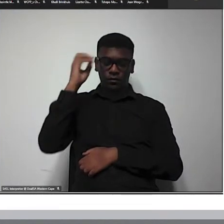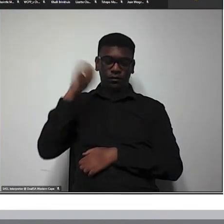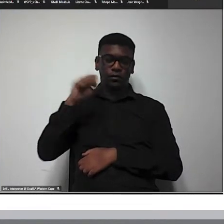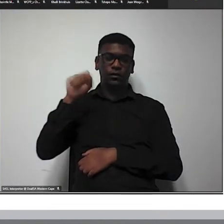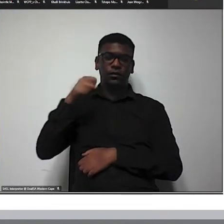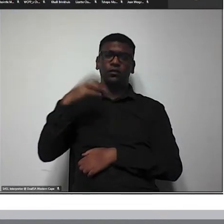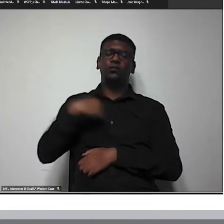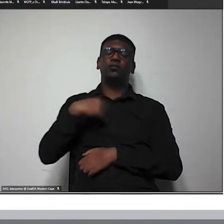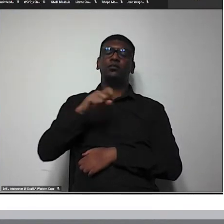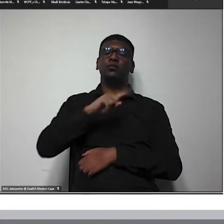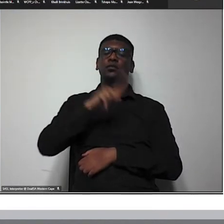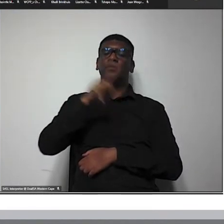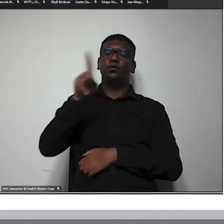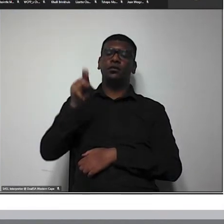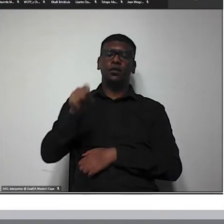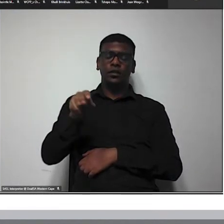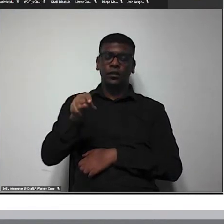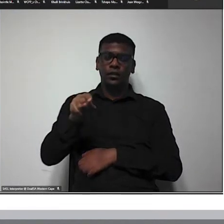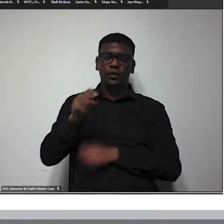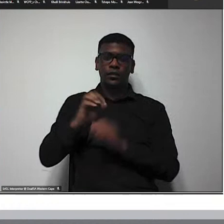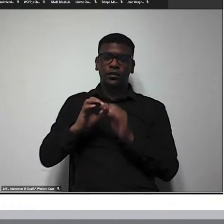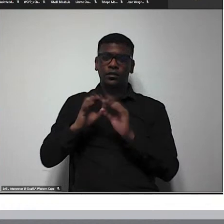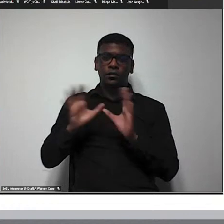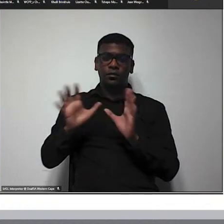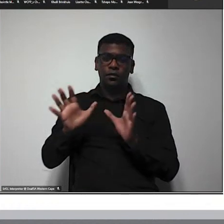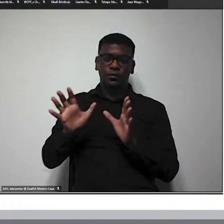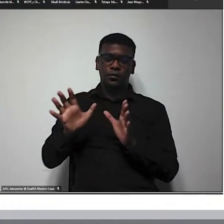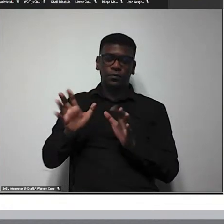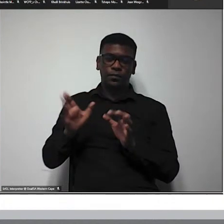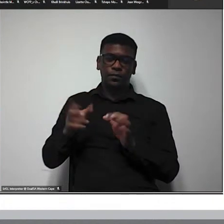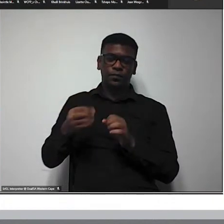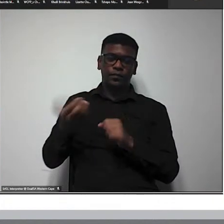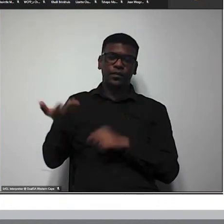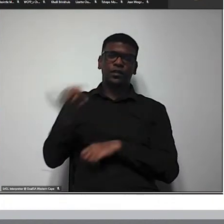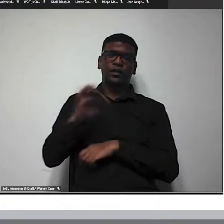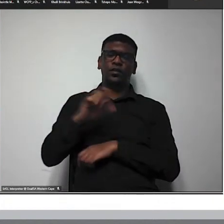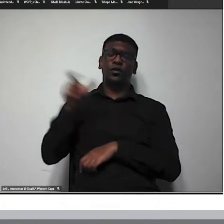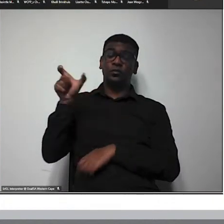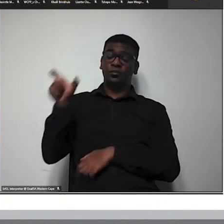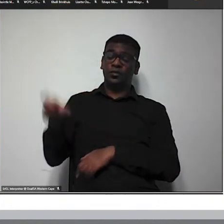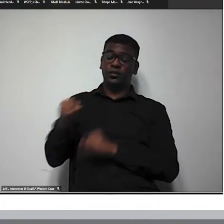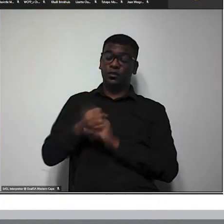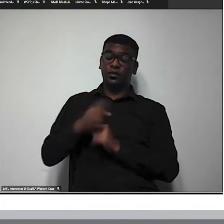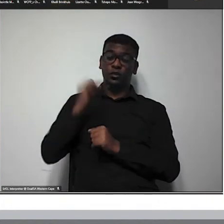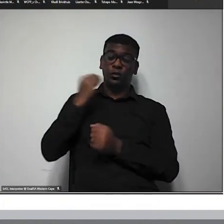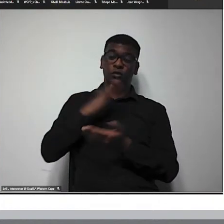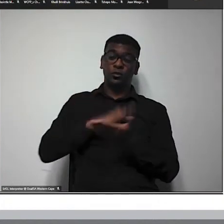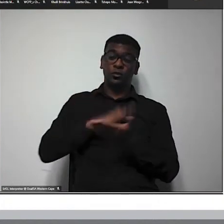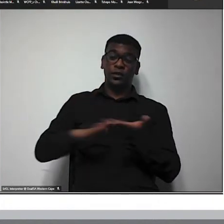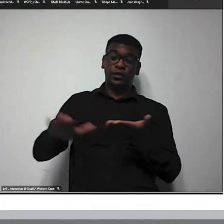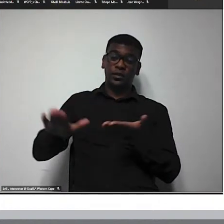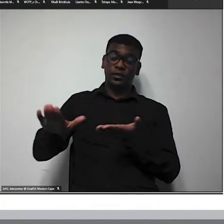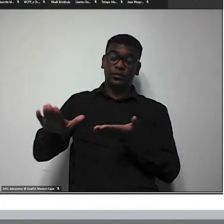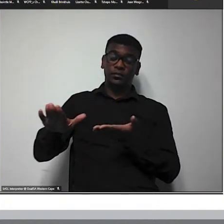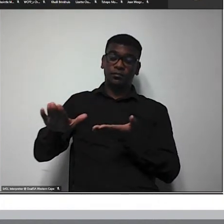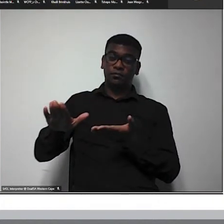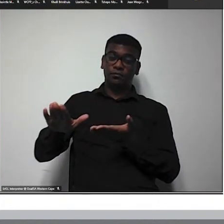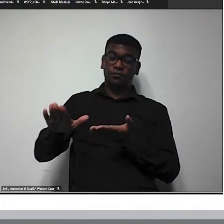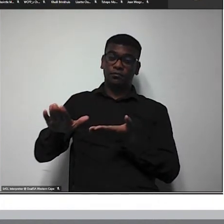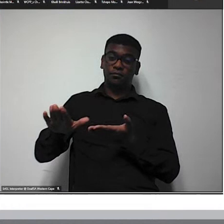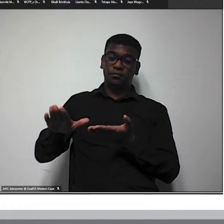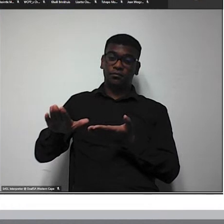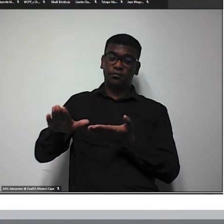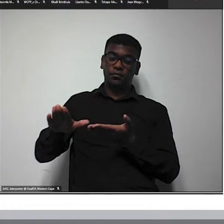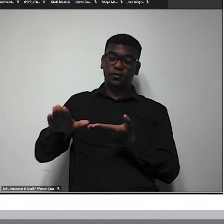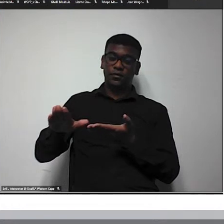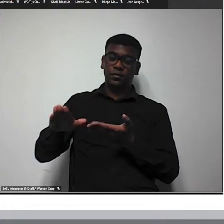simply, how can a layperson in Mitchell's Plain, you know, get